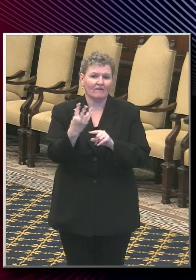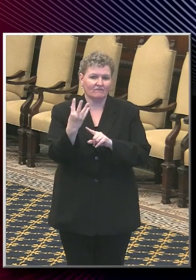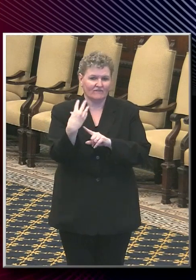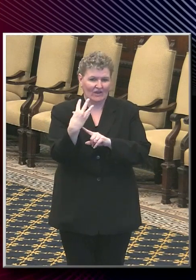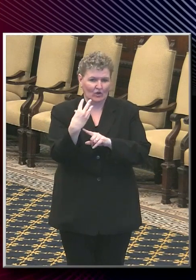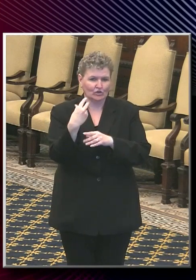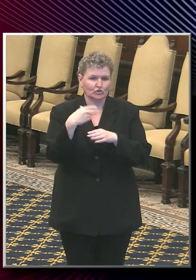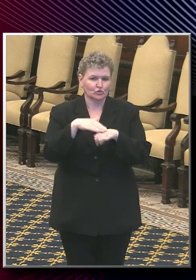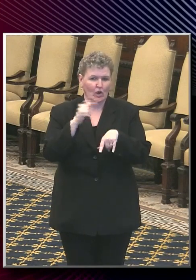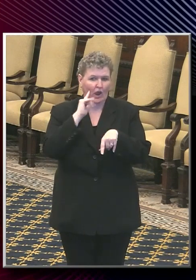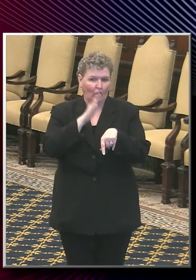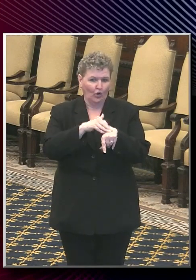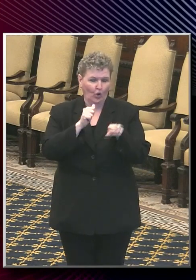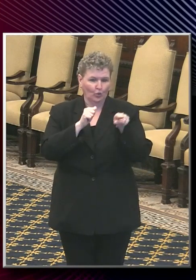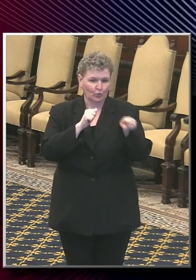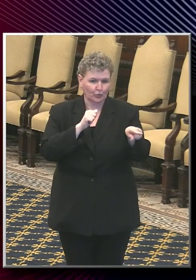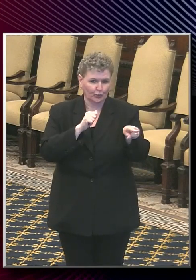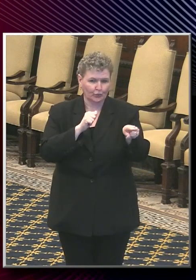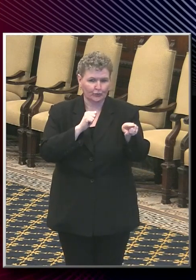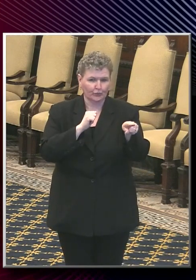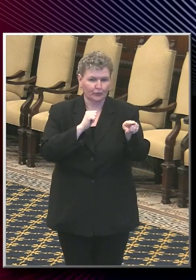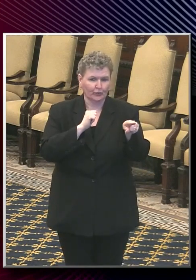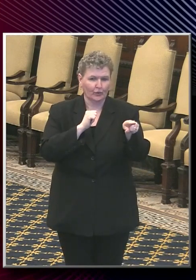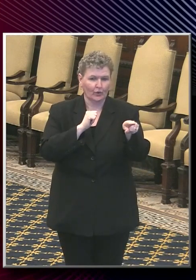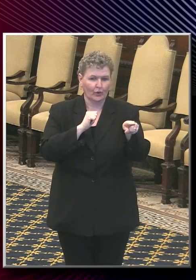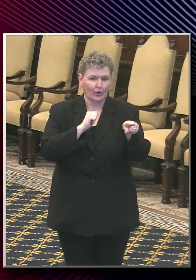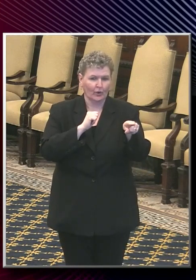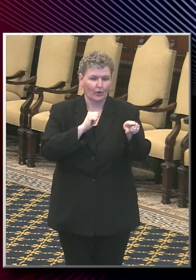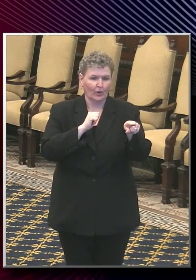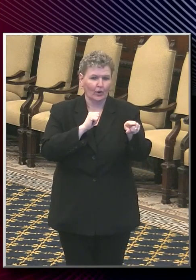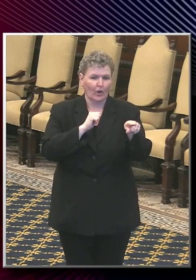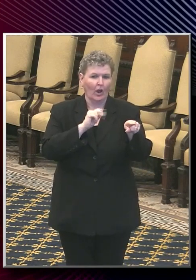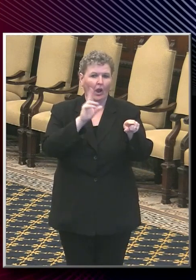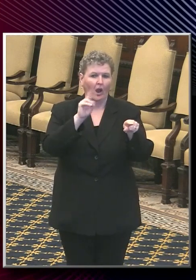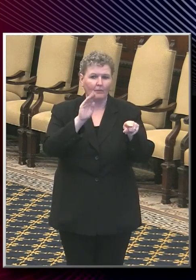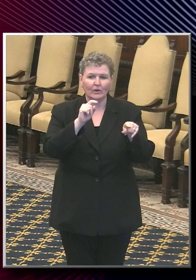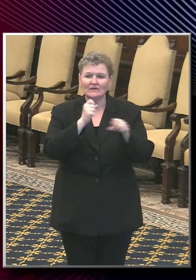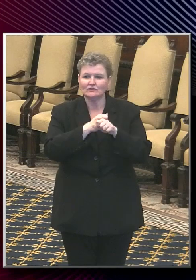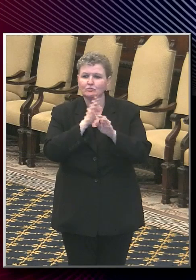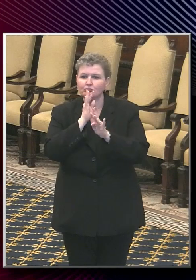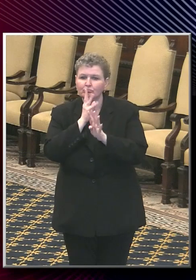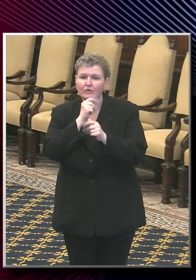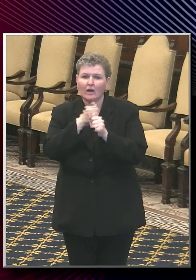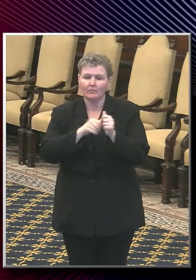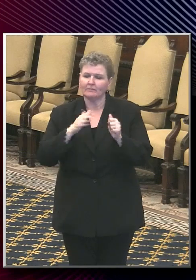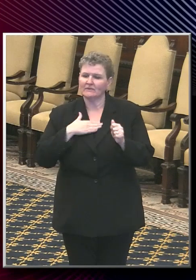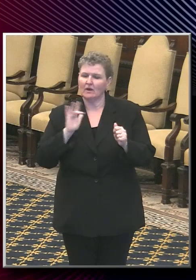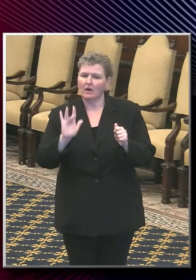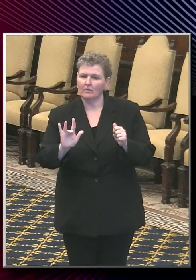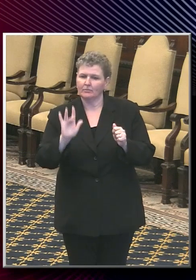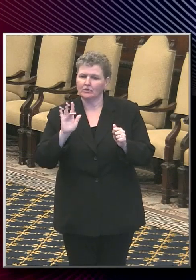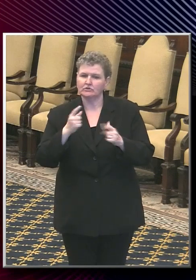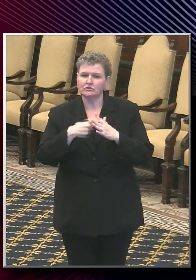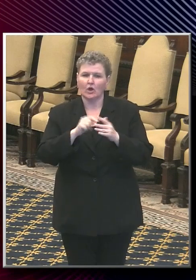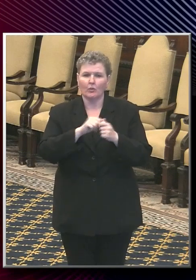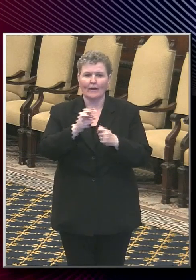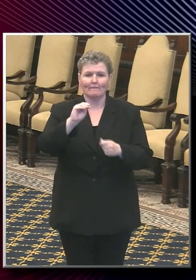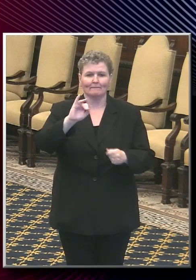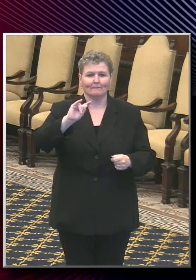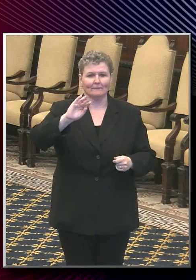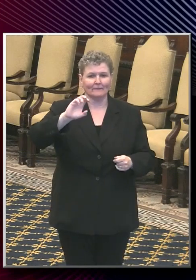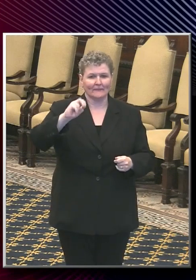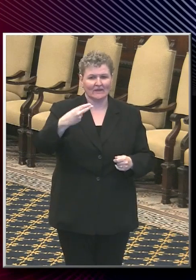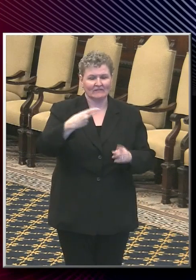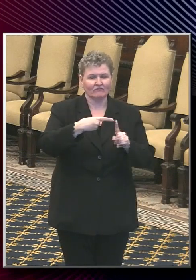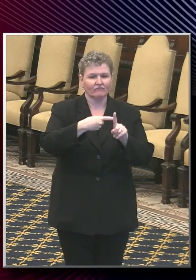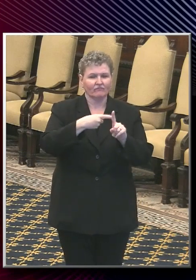on, and we will now unmute the reporters one by one to ask their questions, starting with Mitch Blocker of NBC